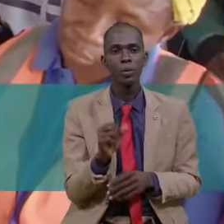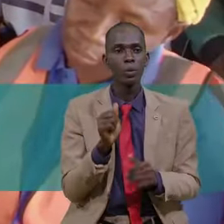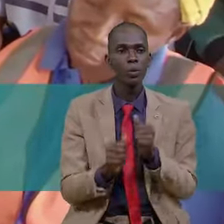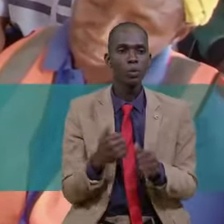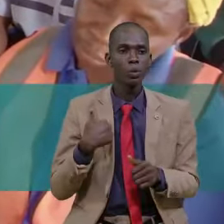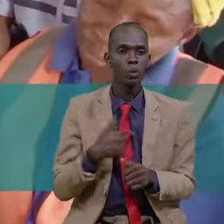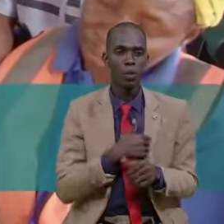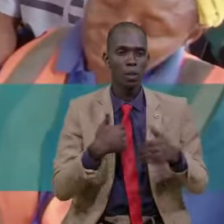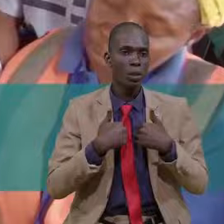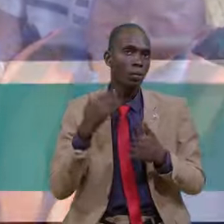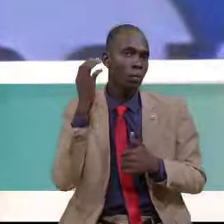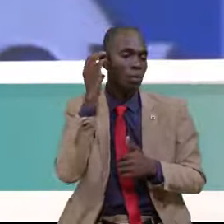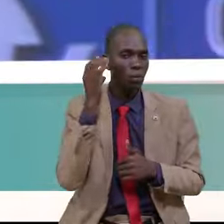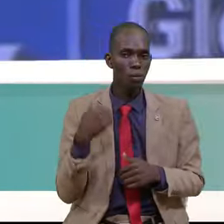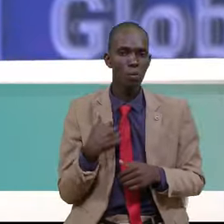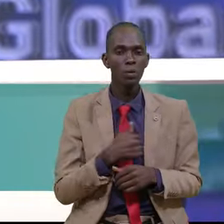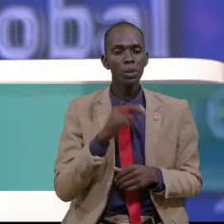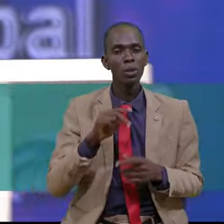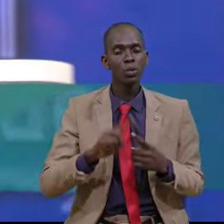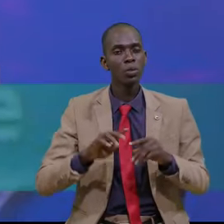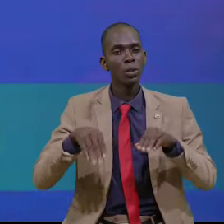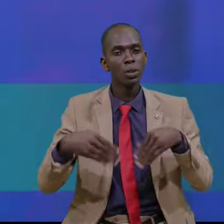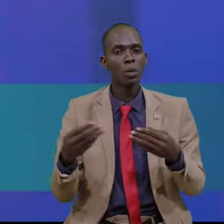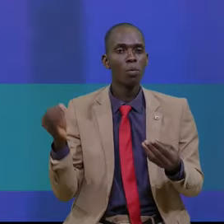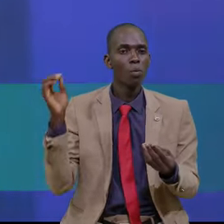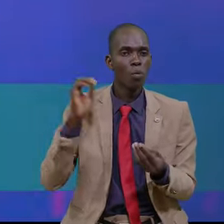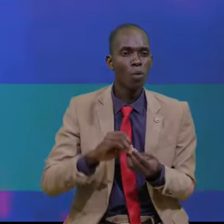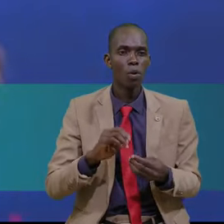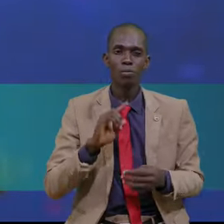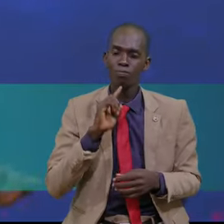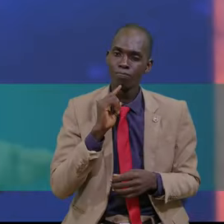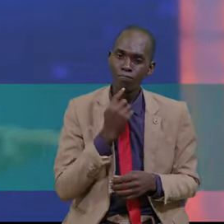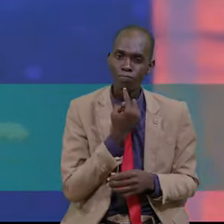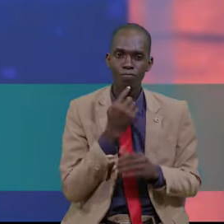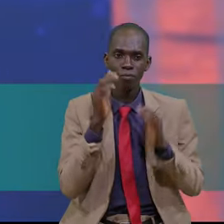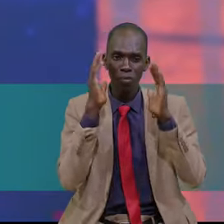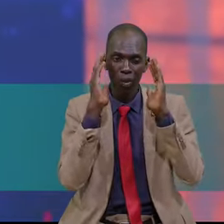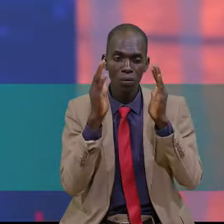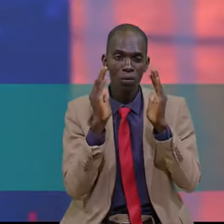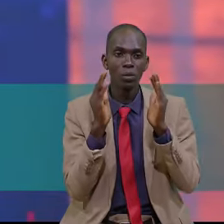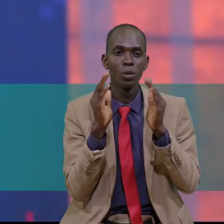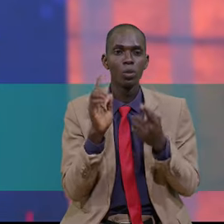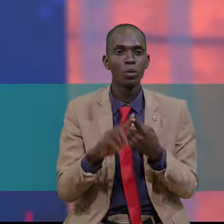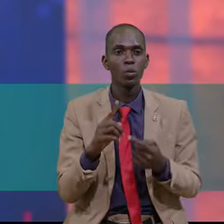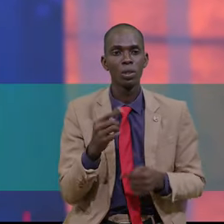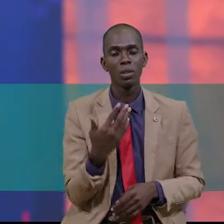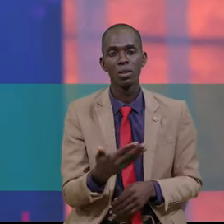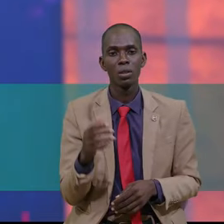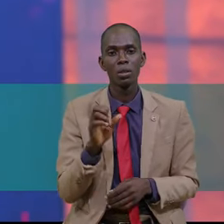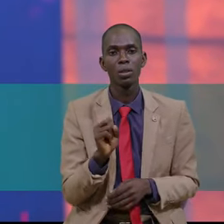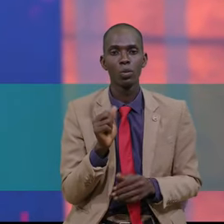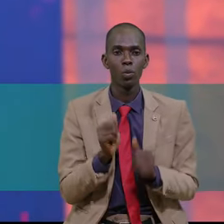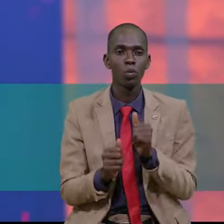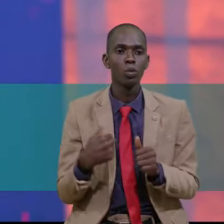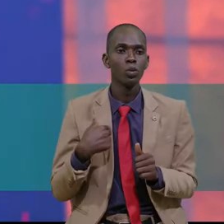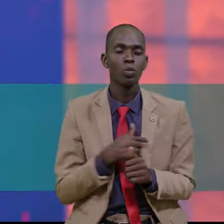heard we need to give the more Hest heed to the things which we have